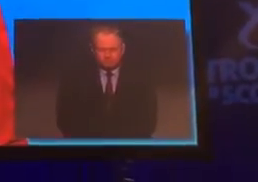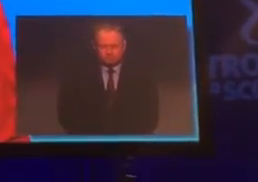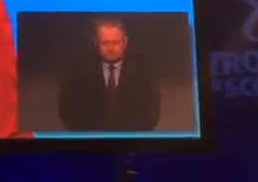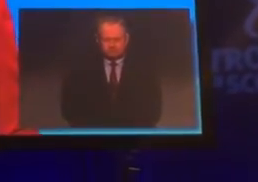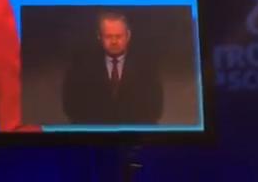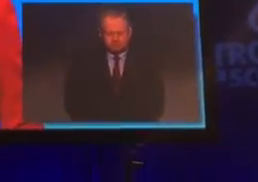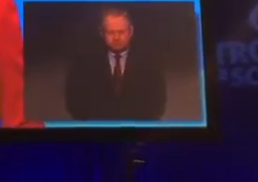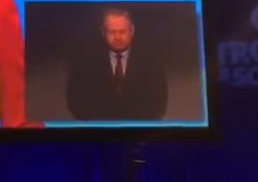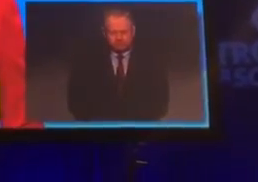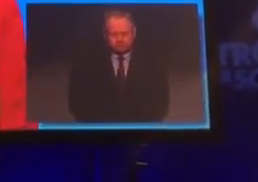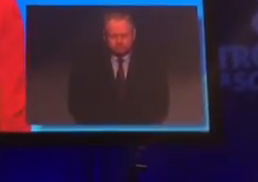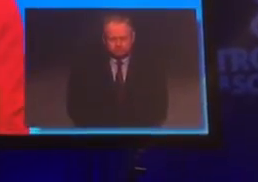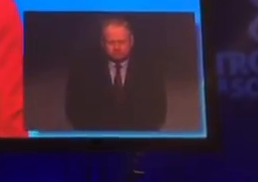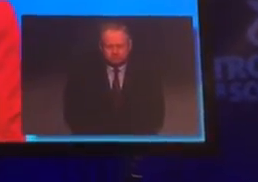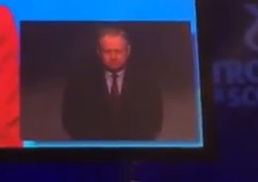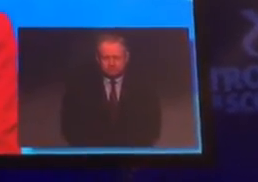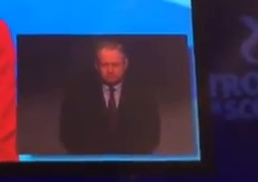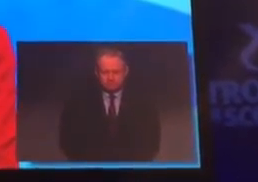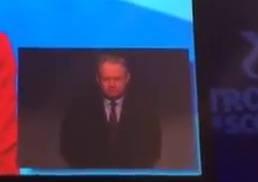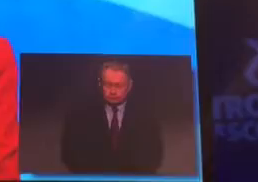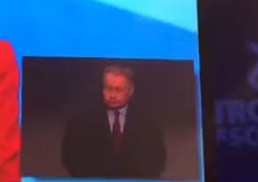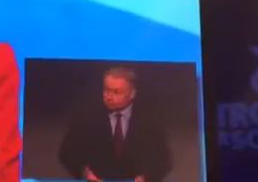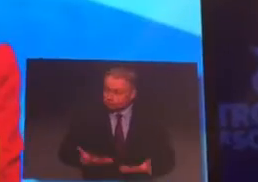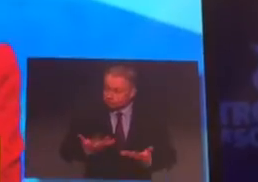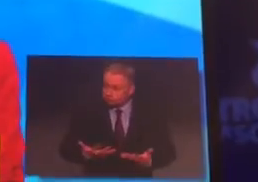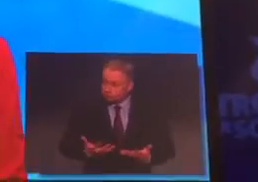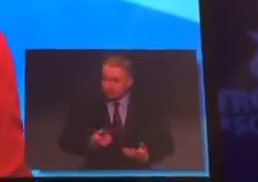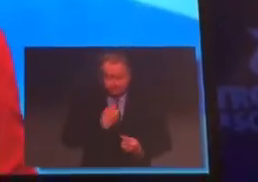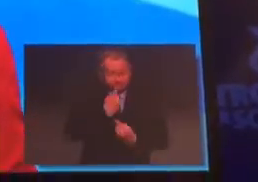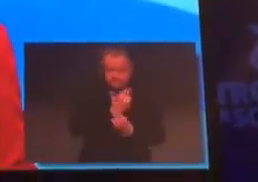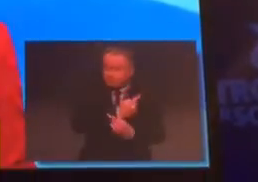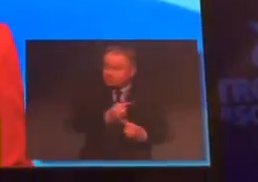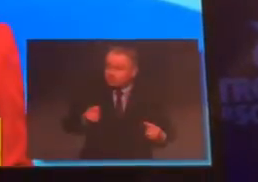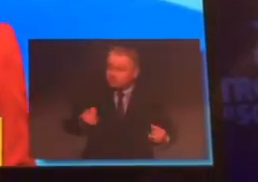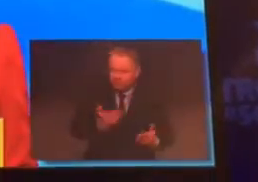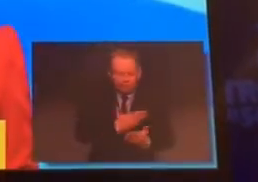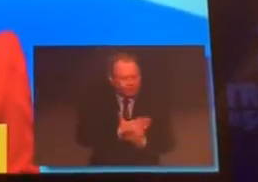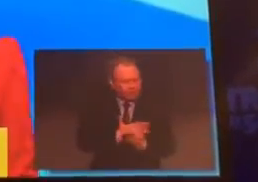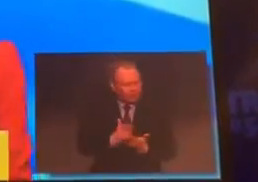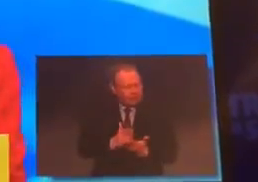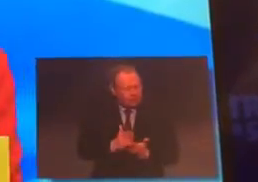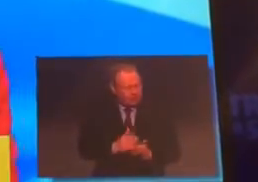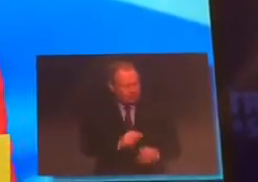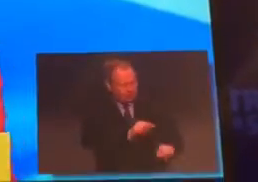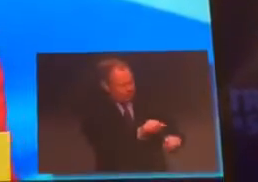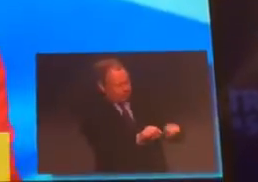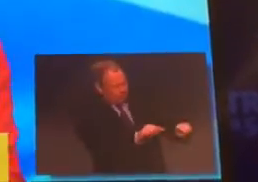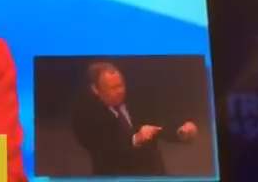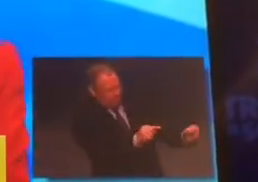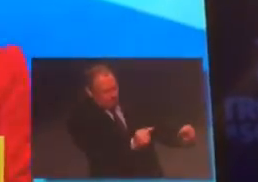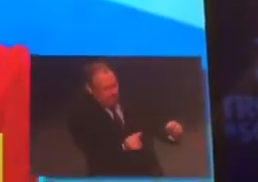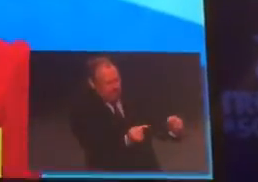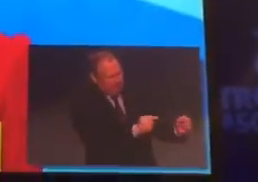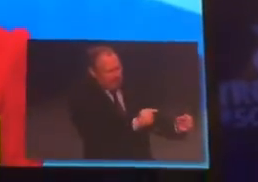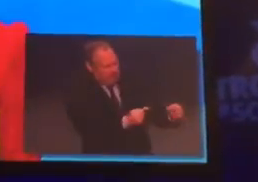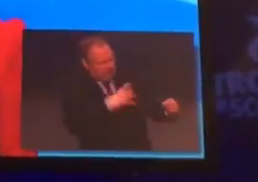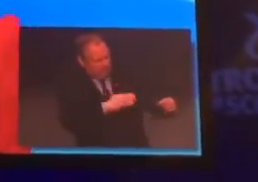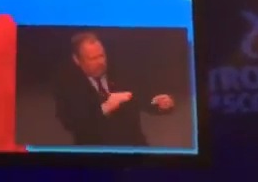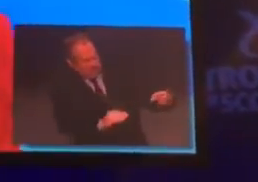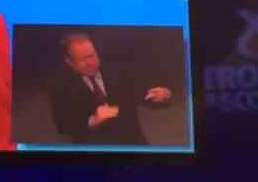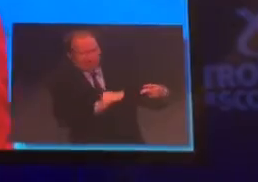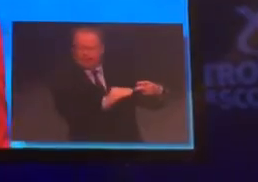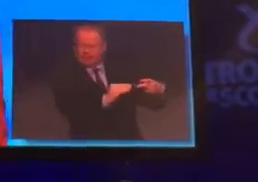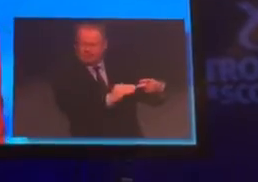So my message to you today is clear. The other parties can battle over the runners-up spot